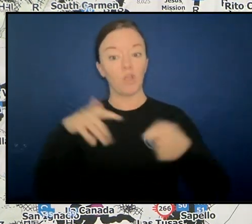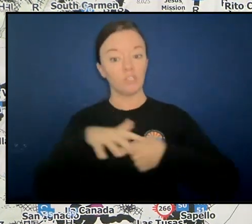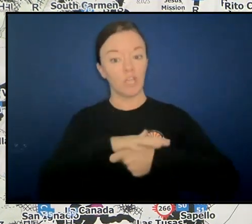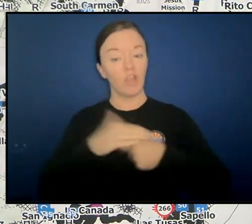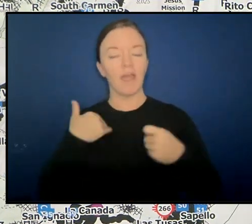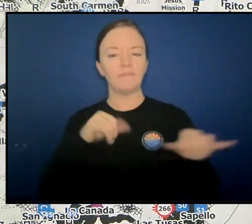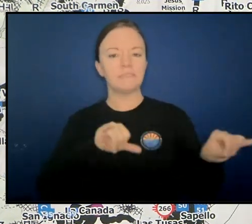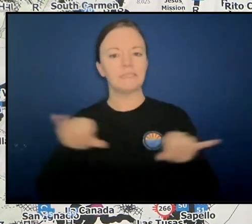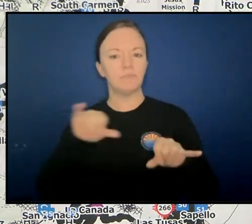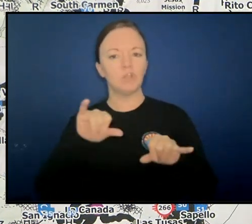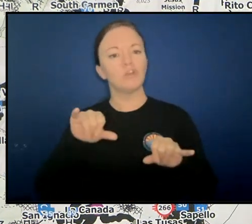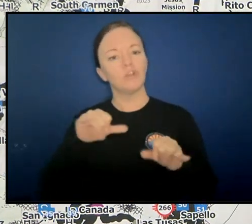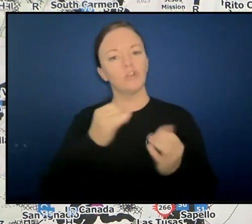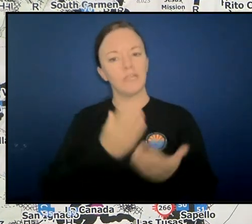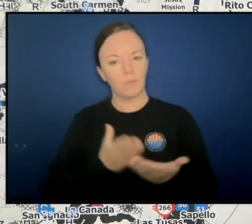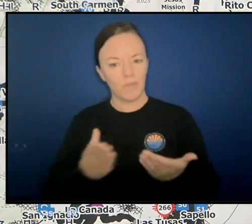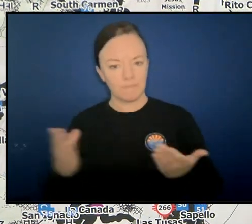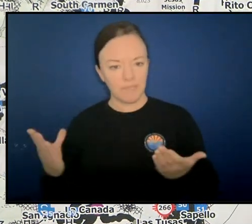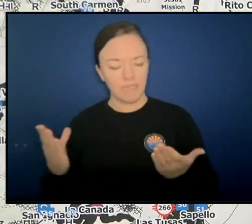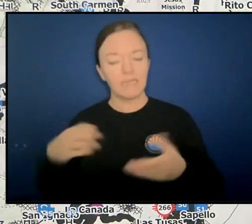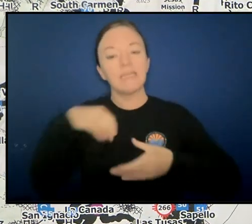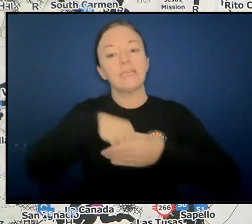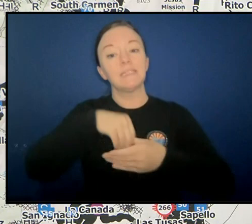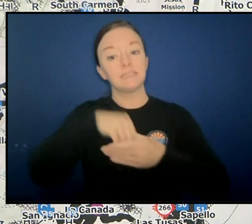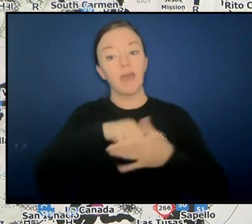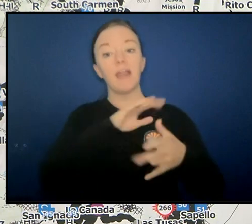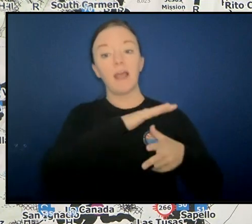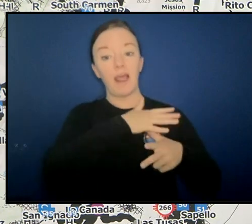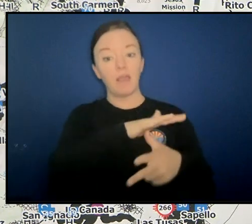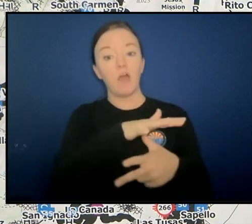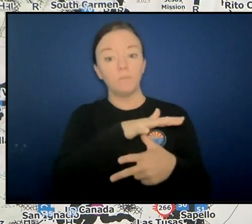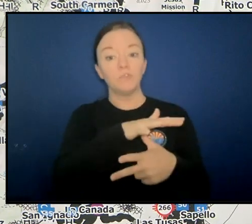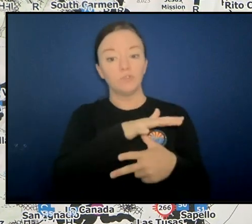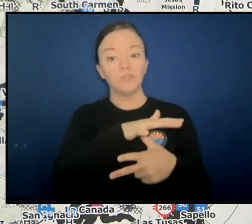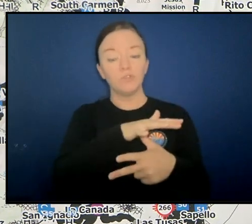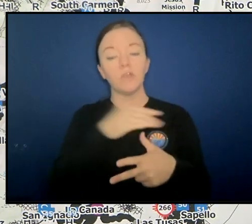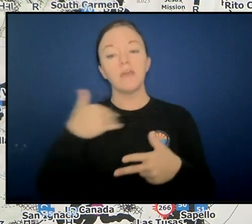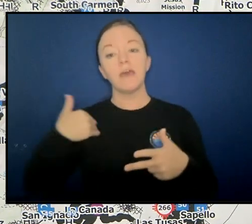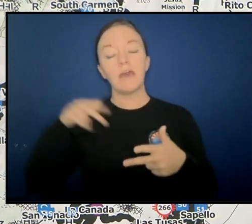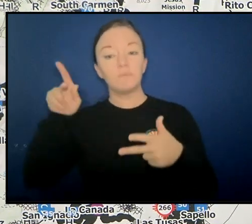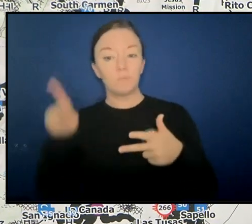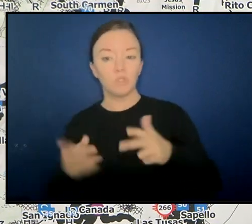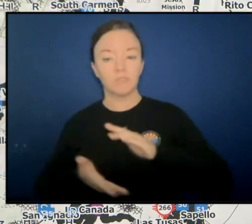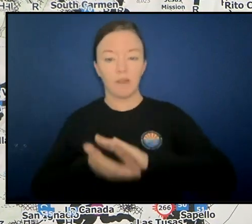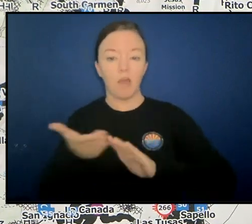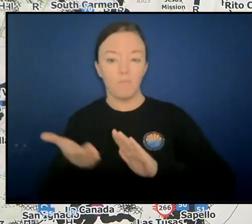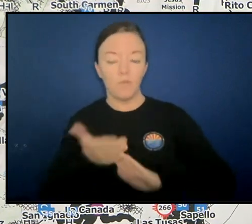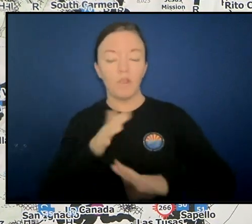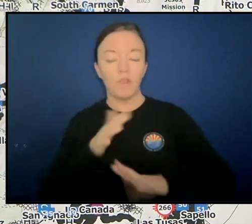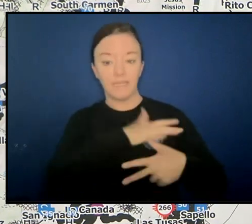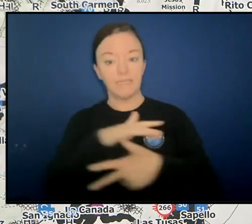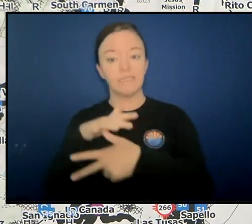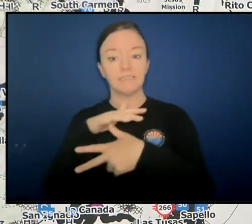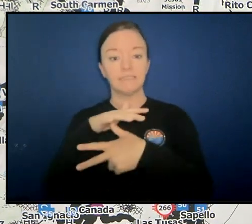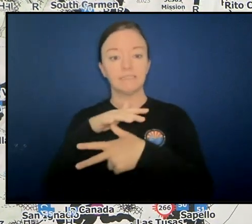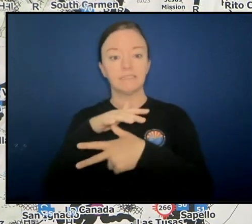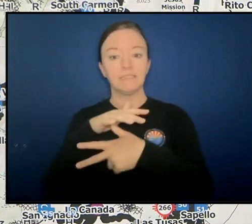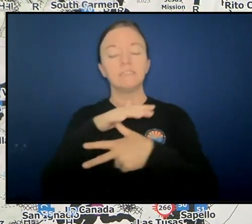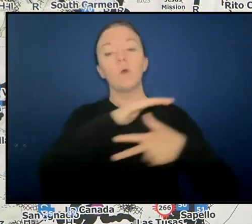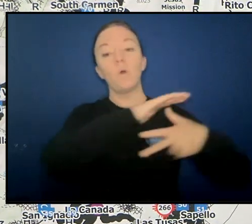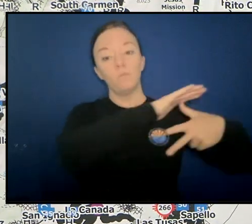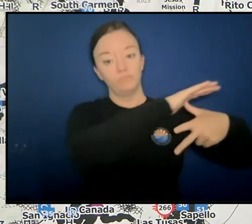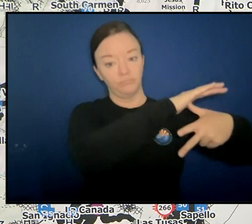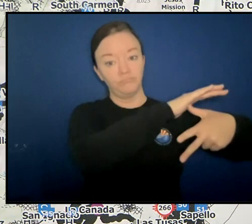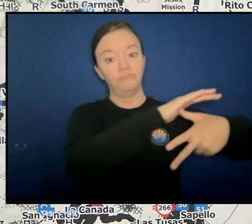is hooked up inside of a helicopter, and there's a person that operates that. And so the helicopter will go out there